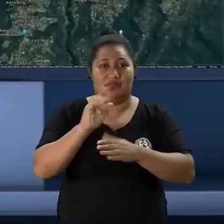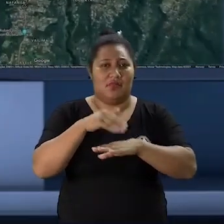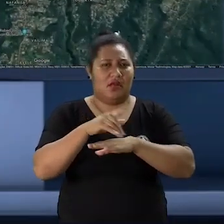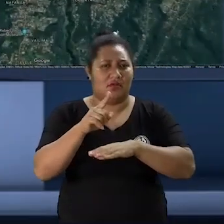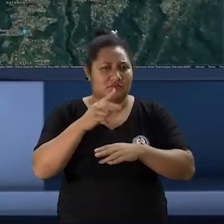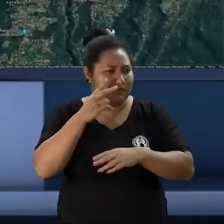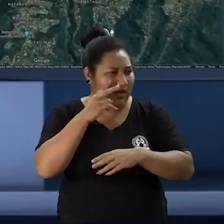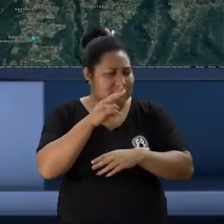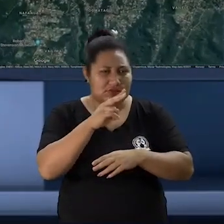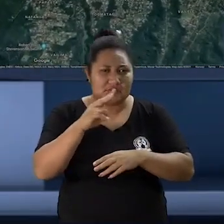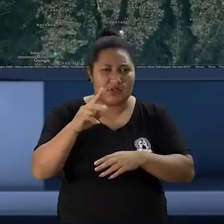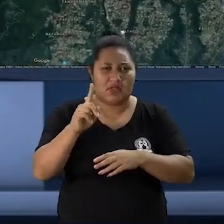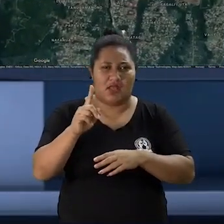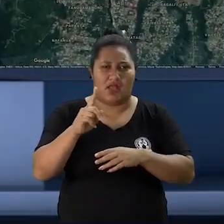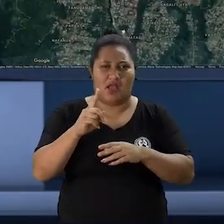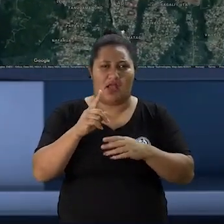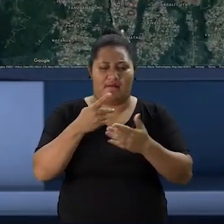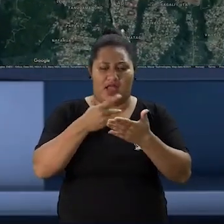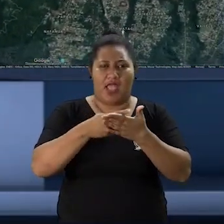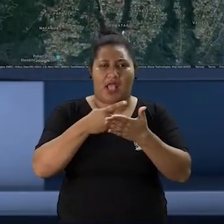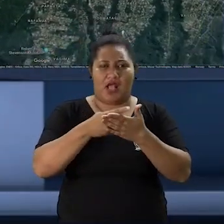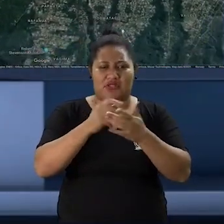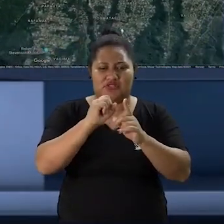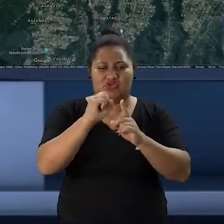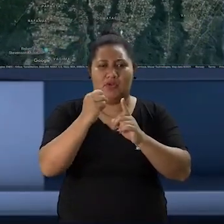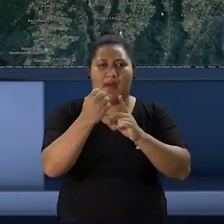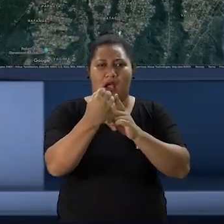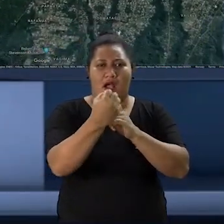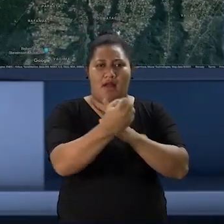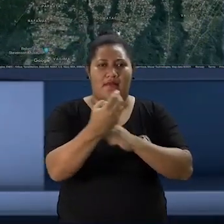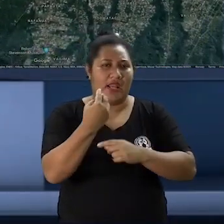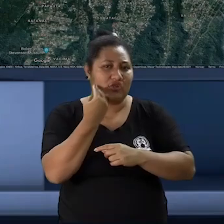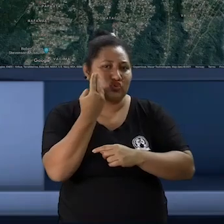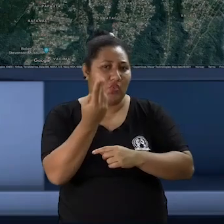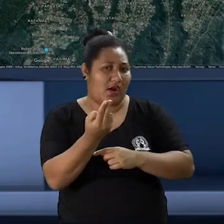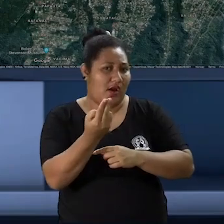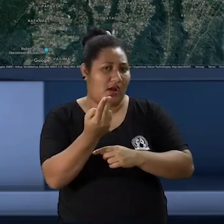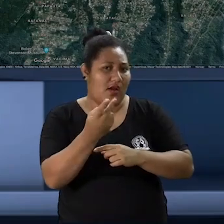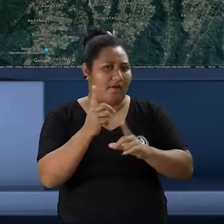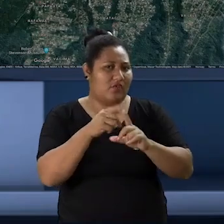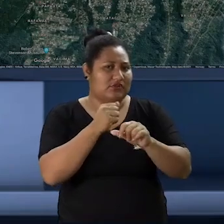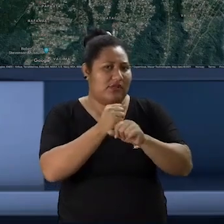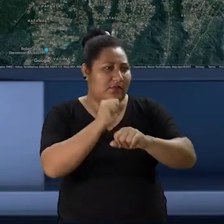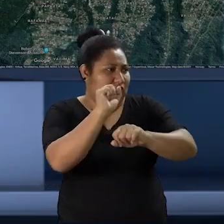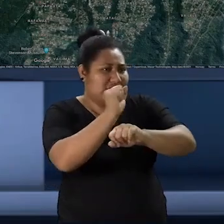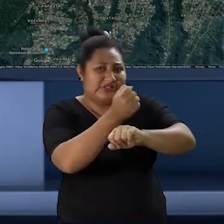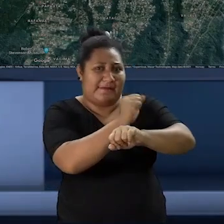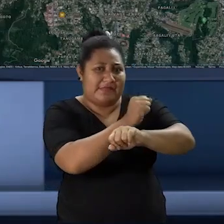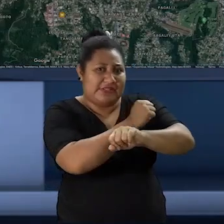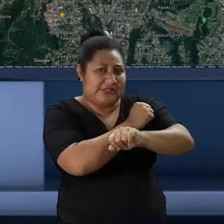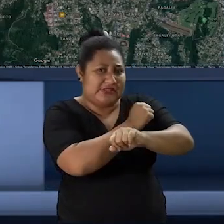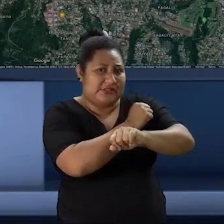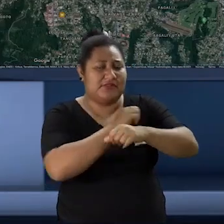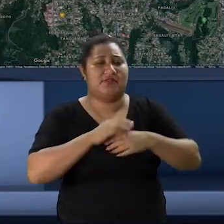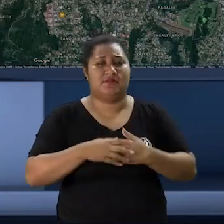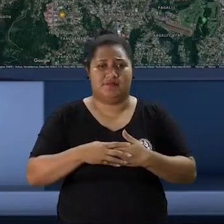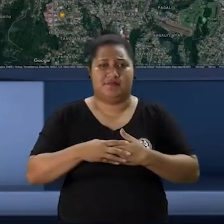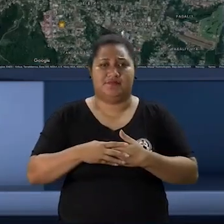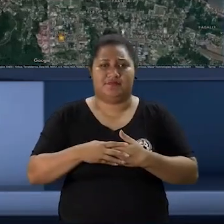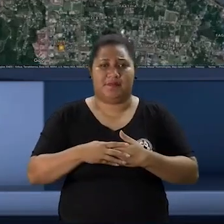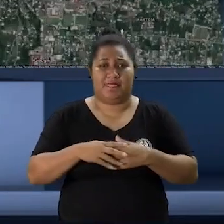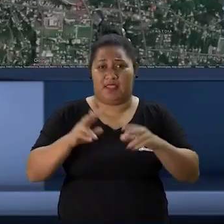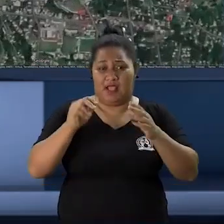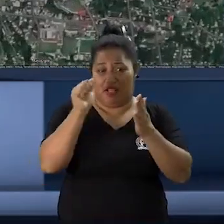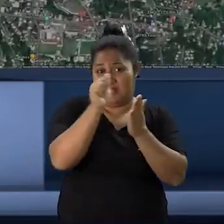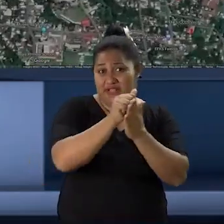tuwina. Nisi vaenga o le si o manga whale nā tua. Pei o le ngata i whali. Our lesson